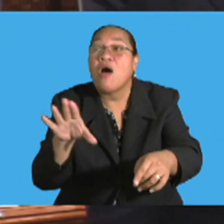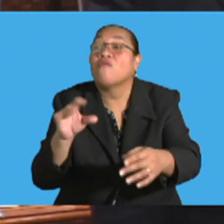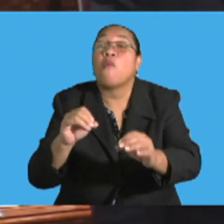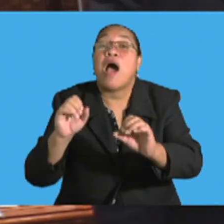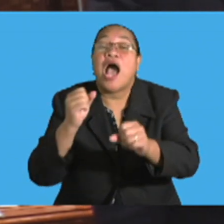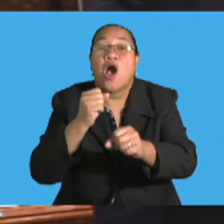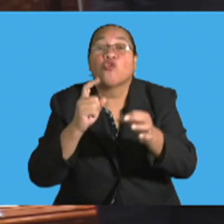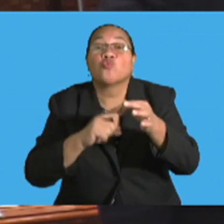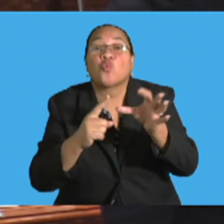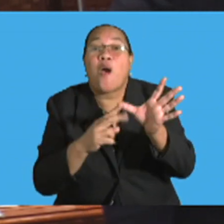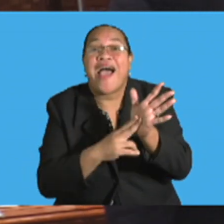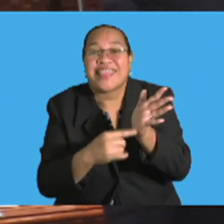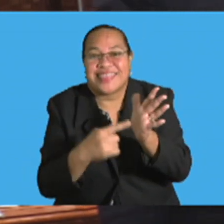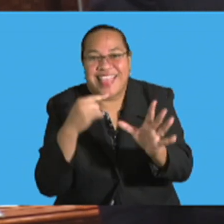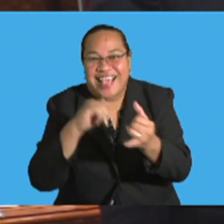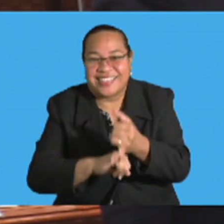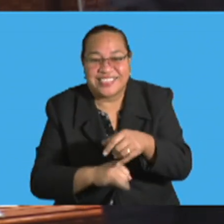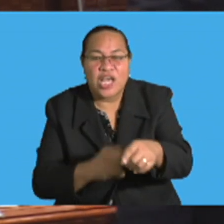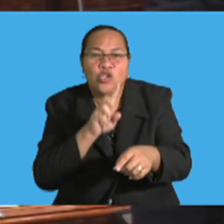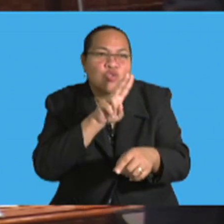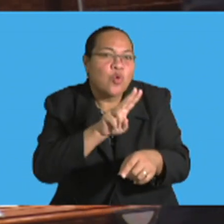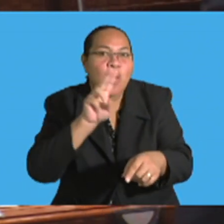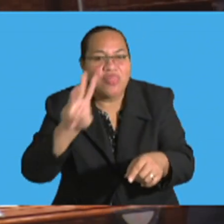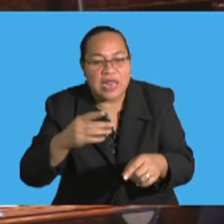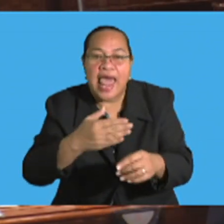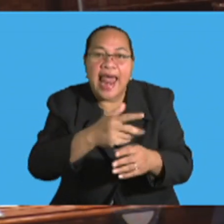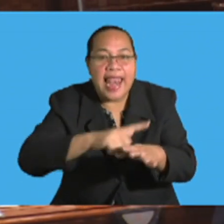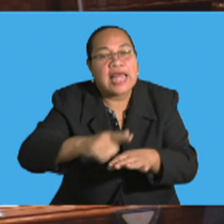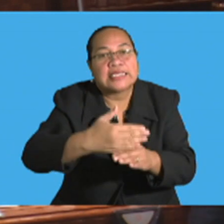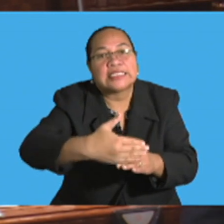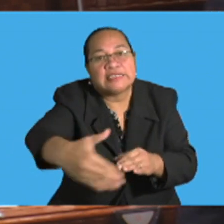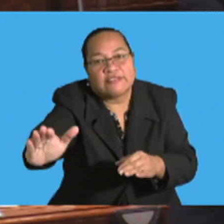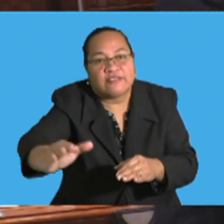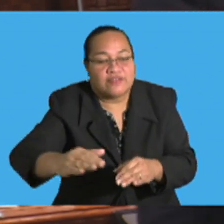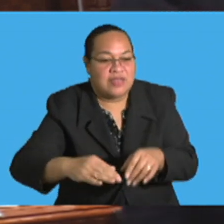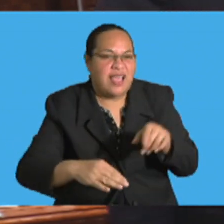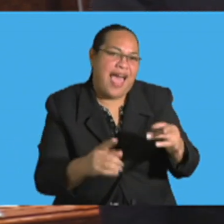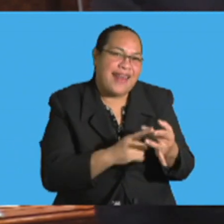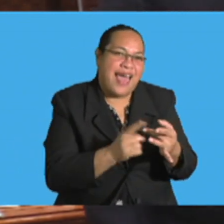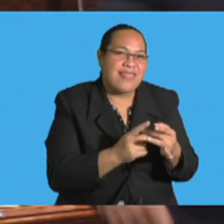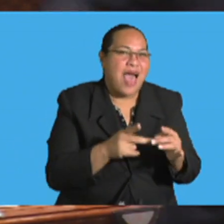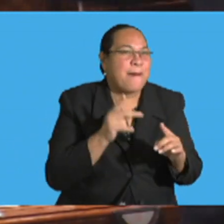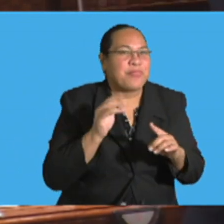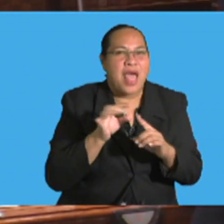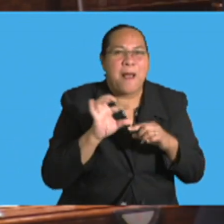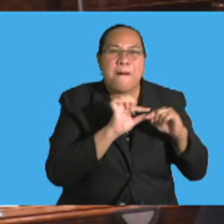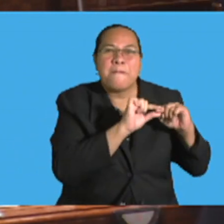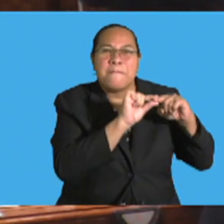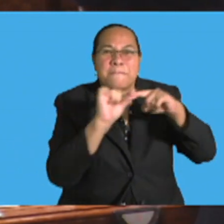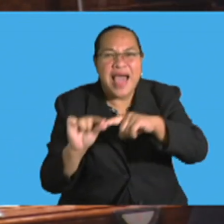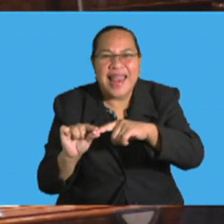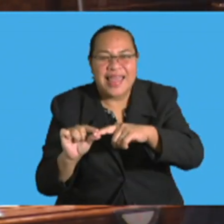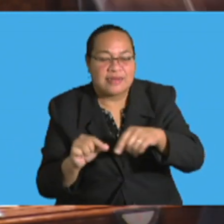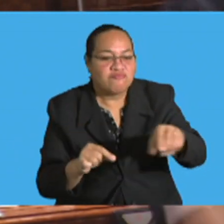or 3 pilots of Qantas were given away land. Another pilot who used to fly Fiji Airways was given away land. You have now land with the CAF